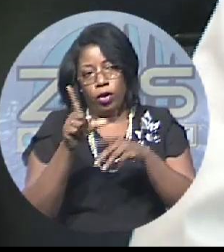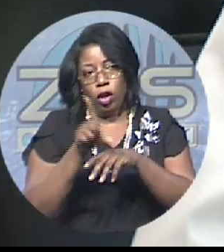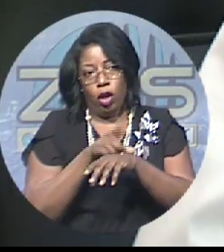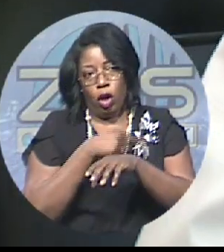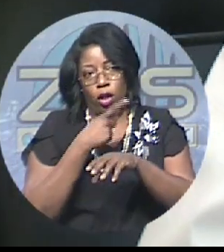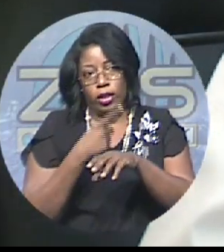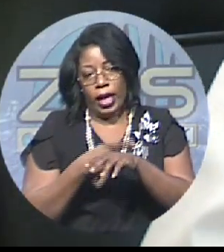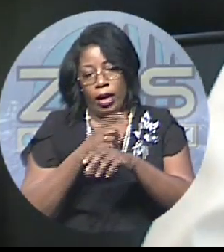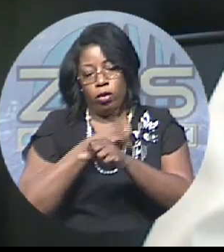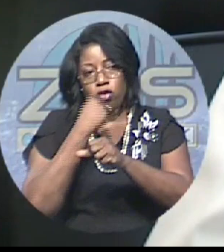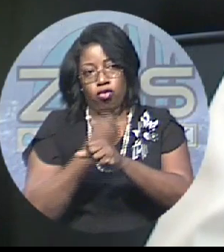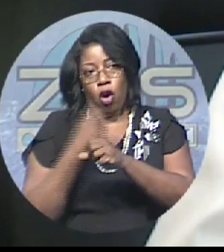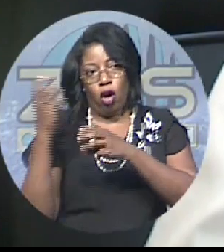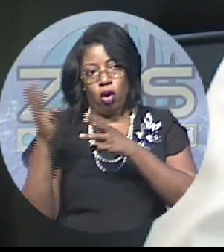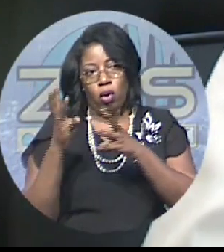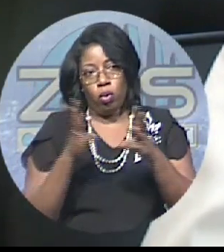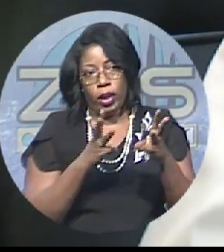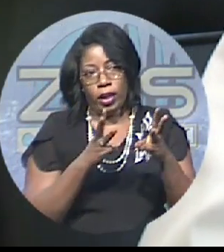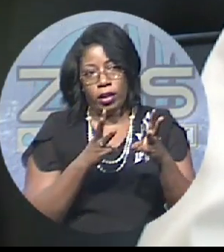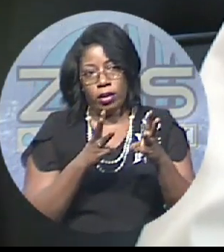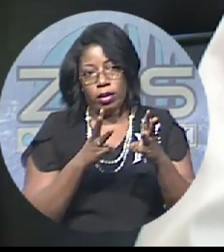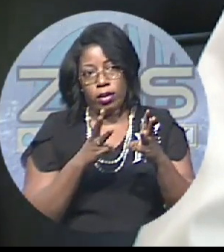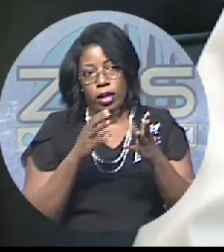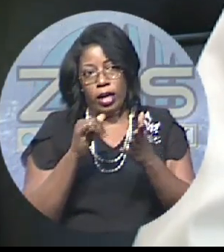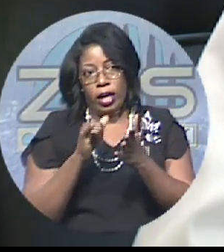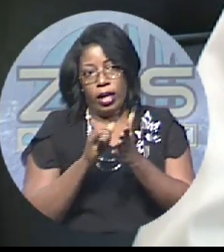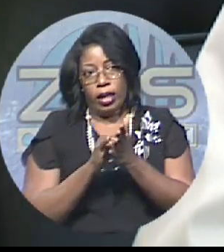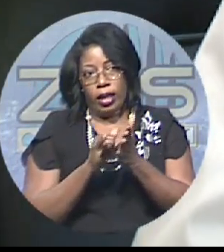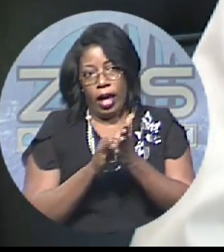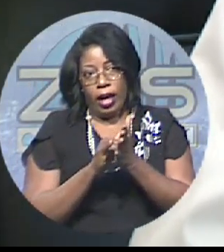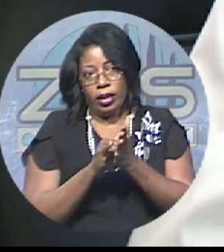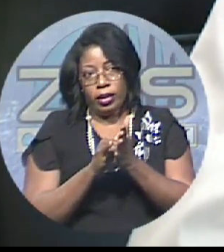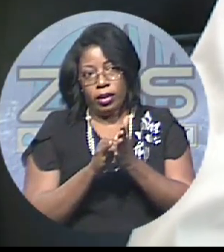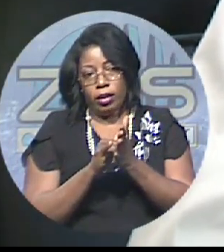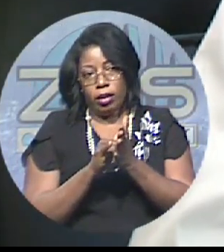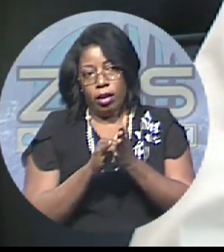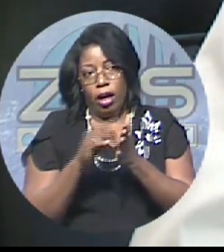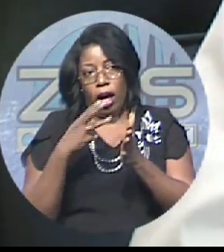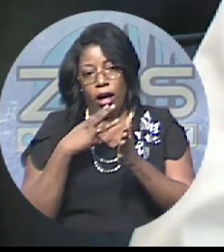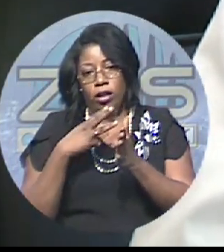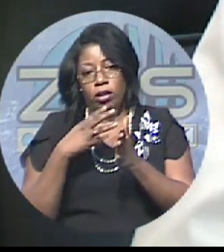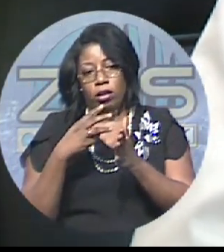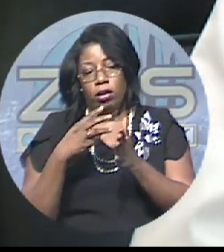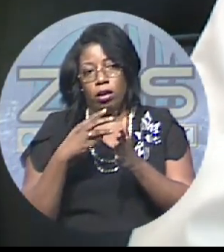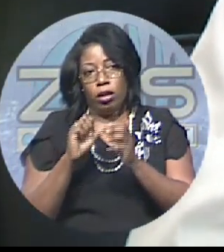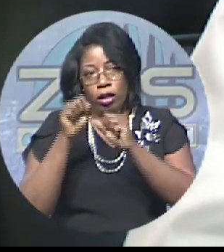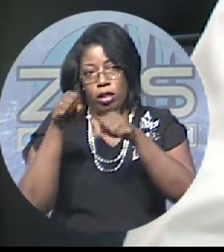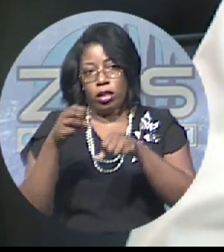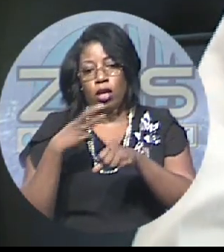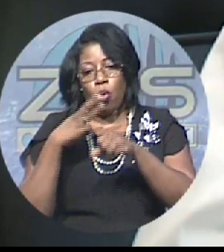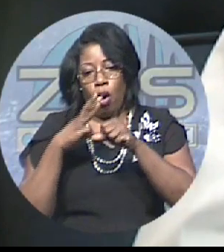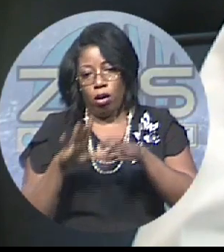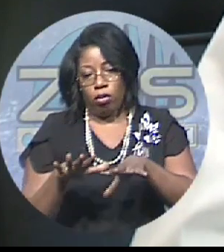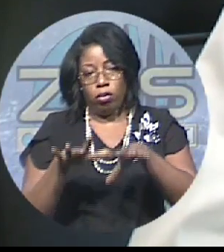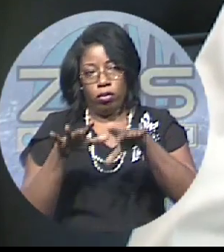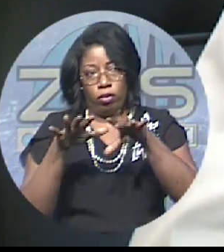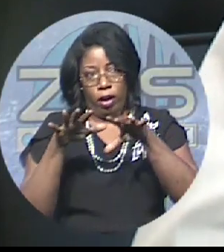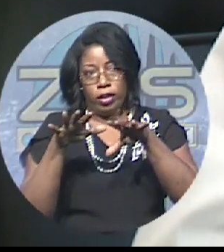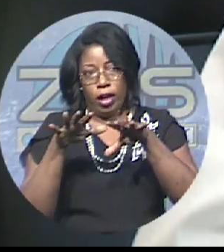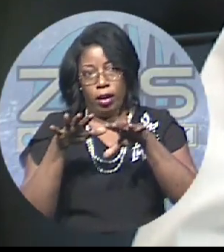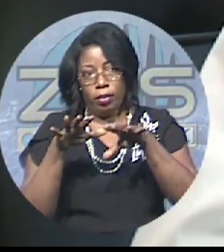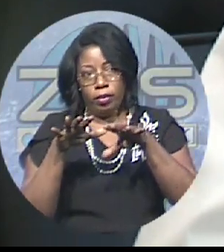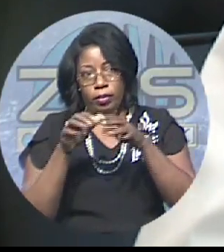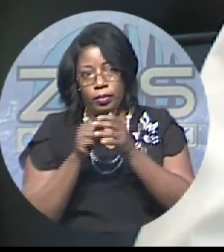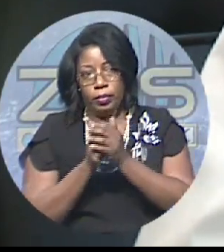winds. And that was compounded by, of course, storm surge and torrential rainfall, which lasted